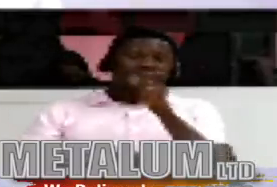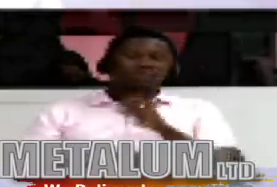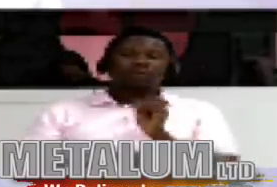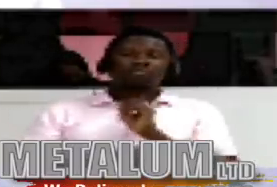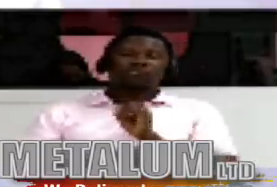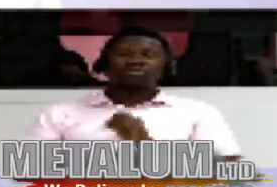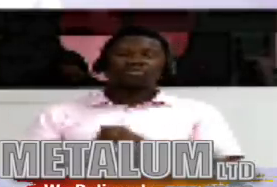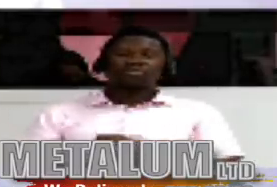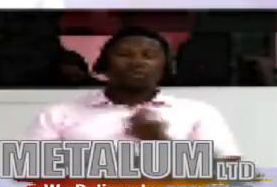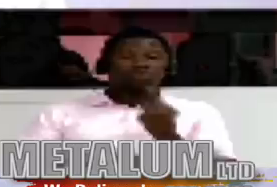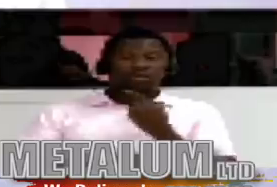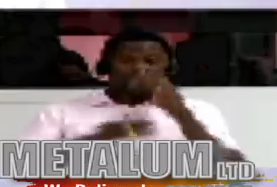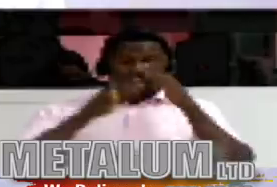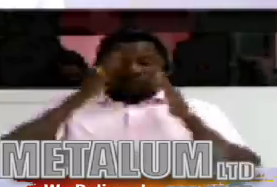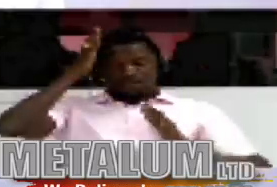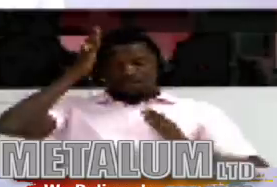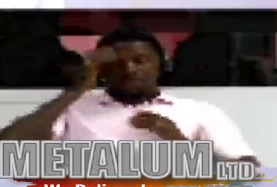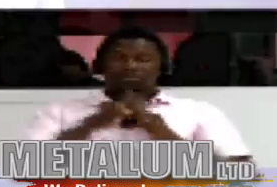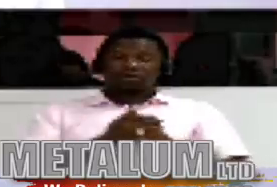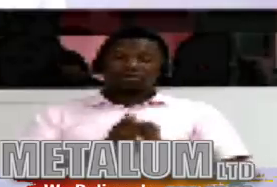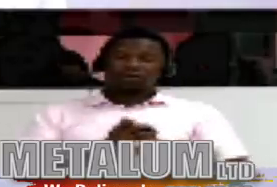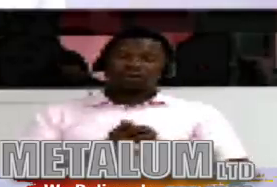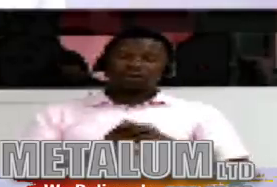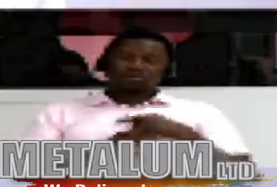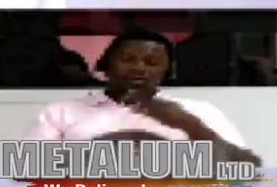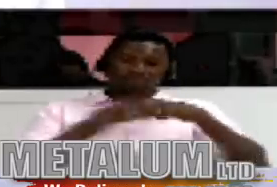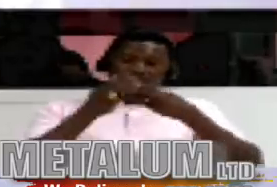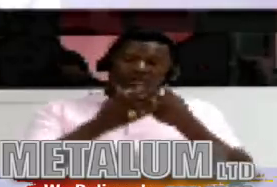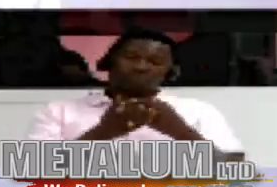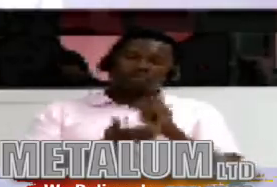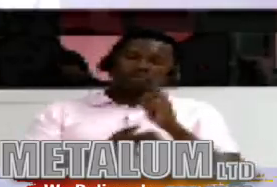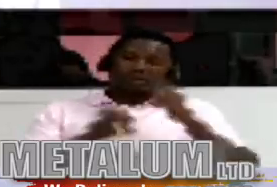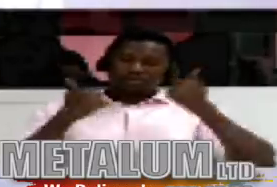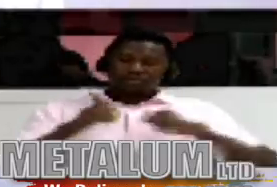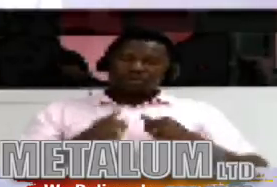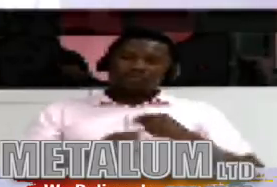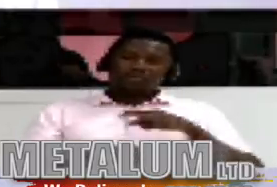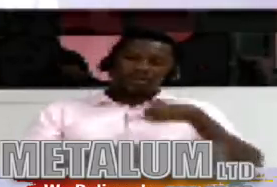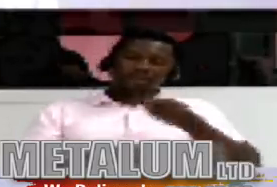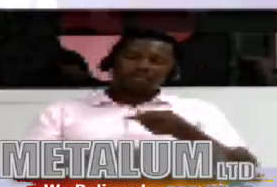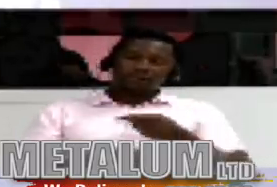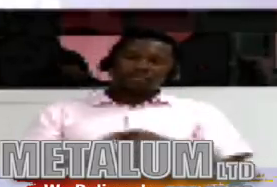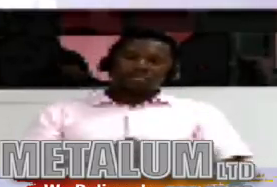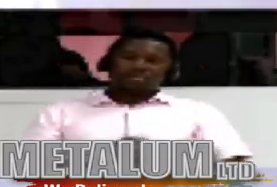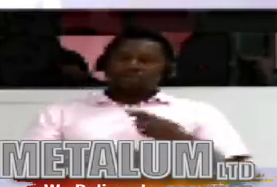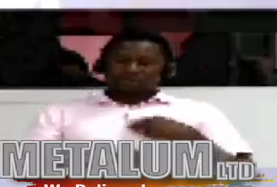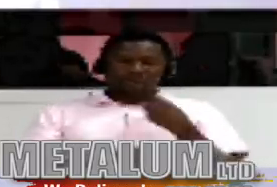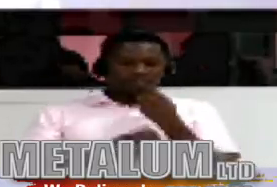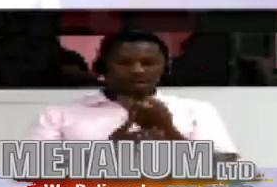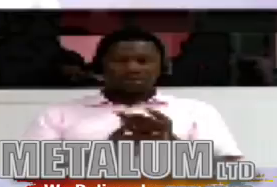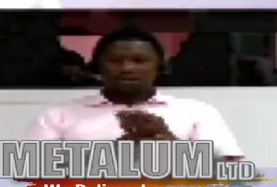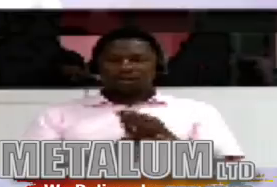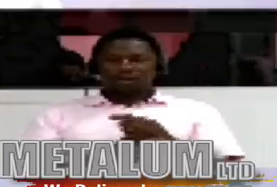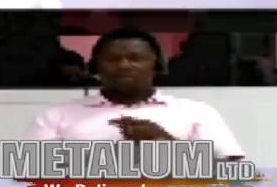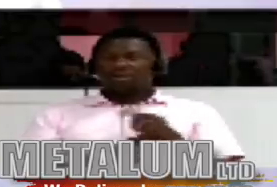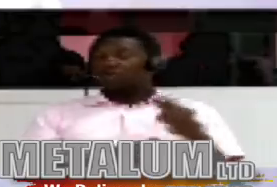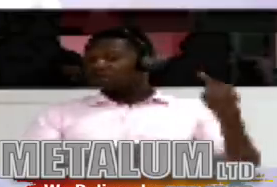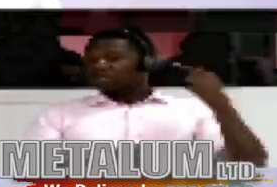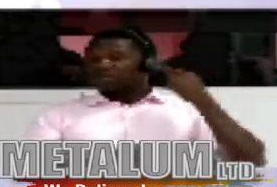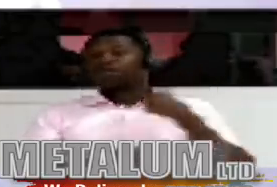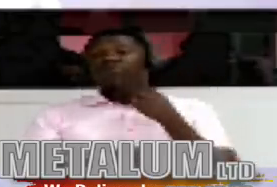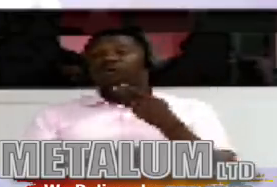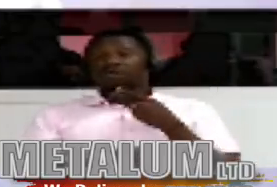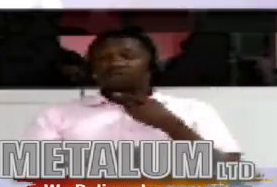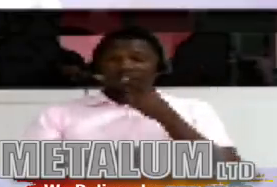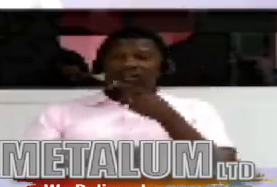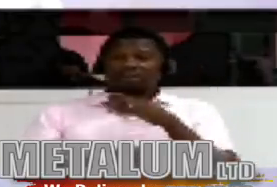So please continue. What happened next? So like I said, I had a voice, grab him, he's the informer. So they